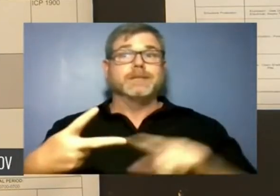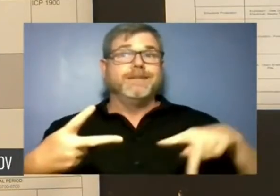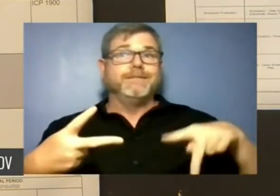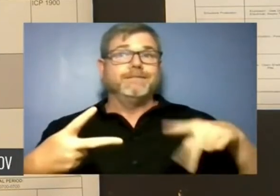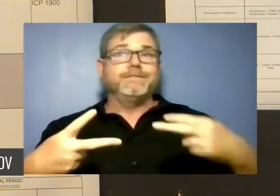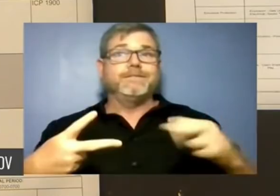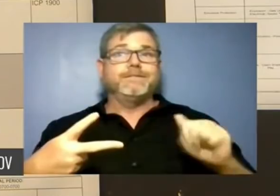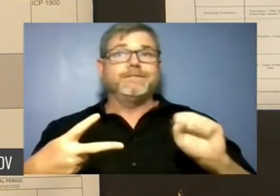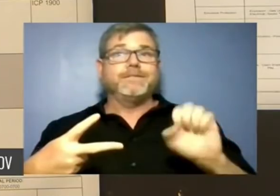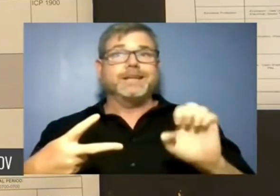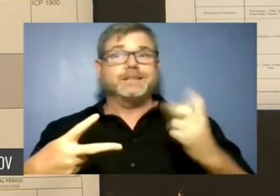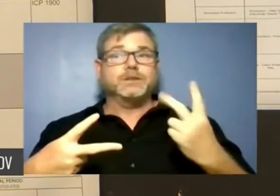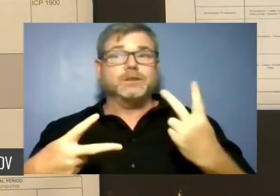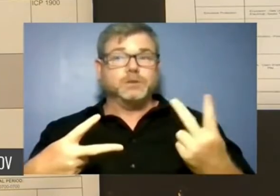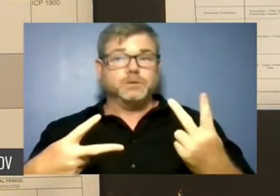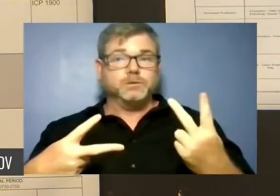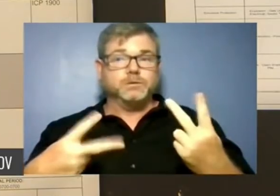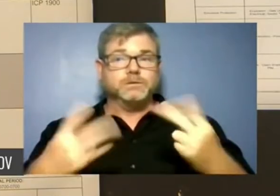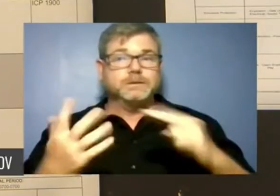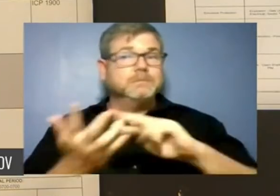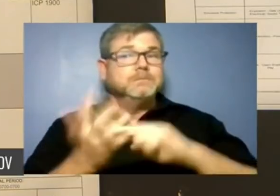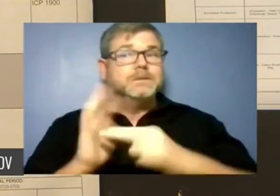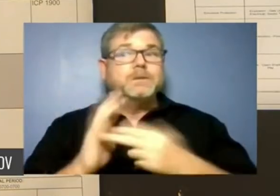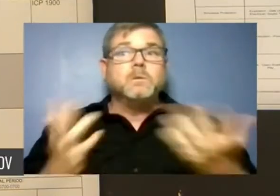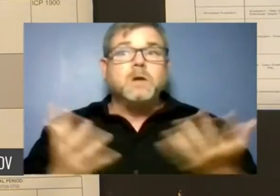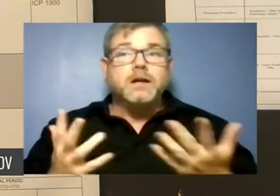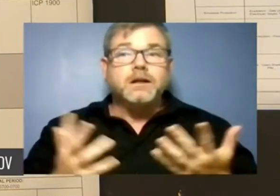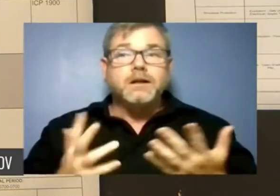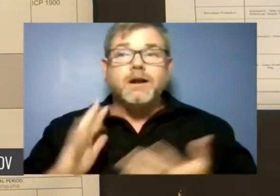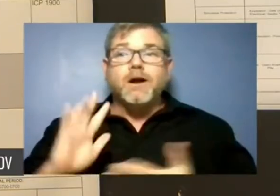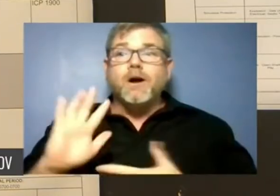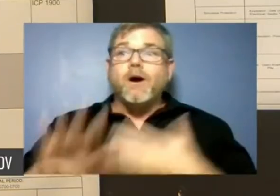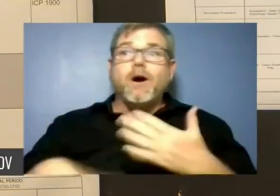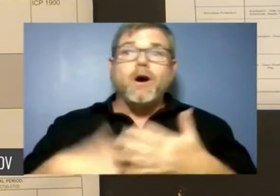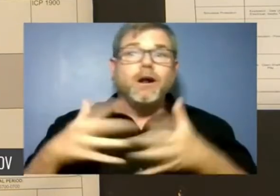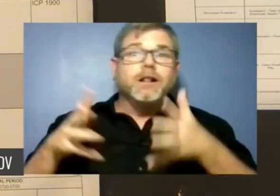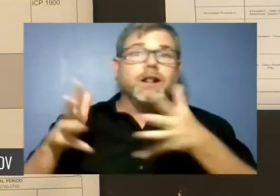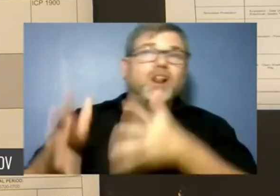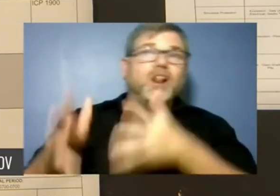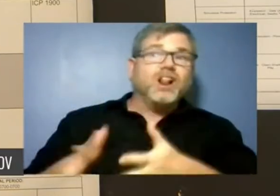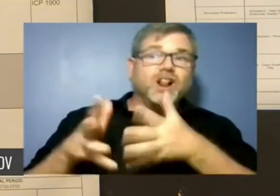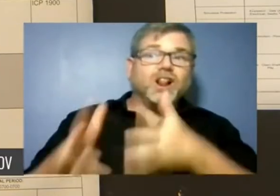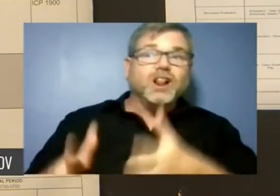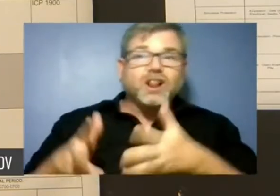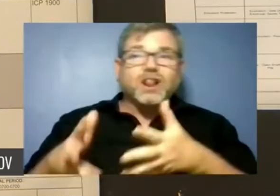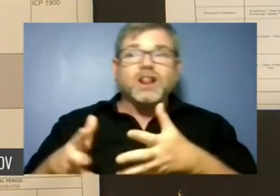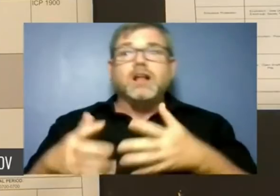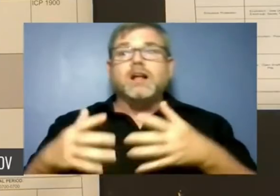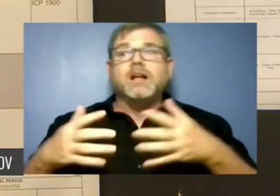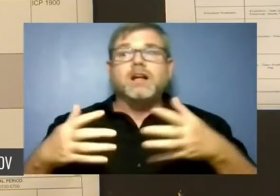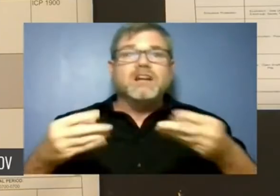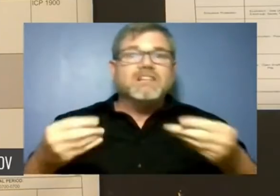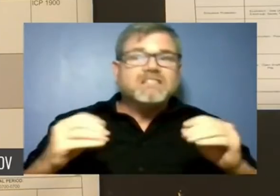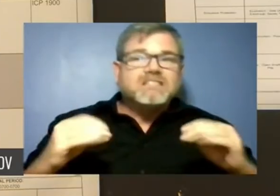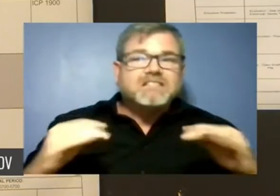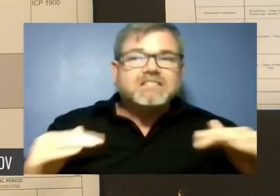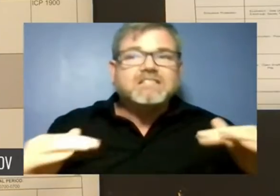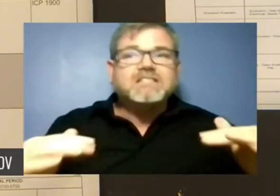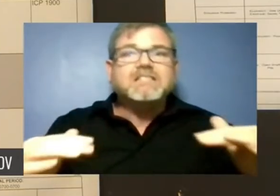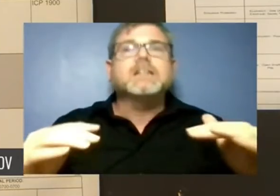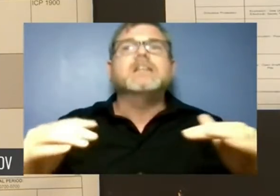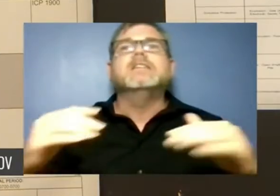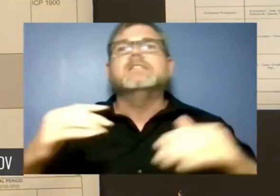two phases, we will let owners return to their property and actually kind of look for things of